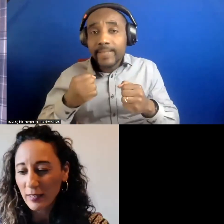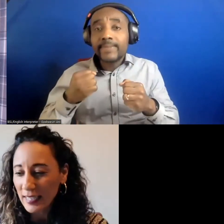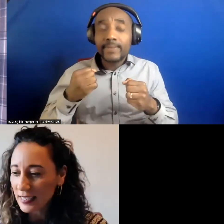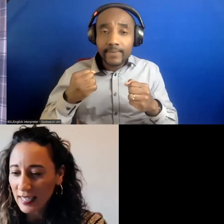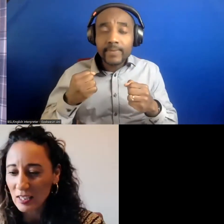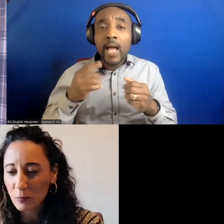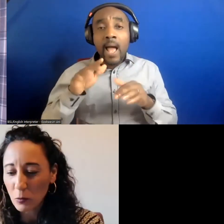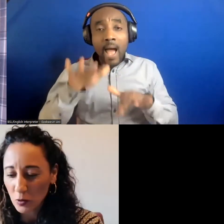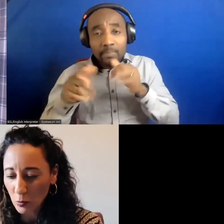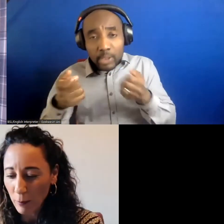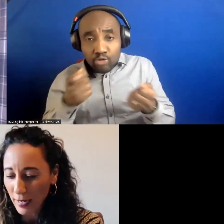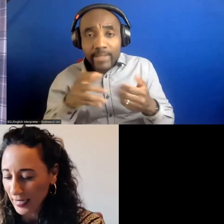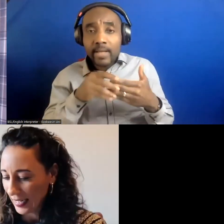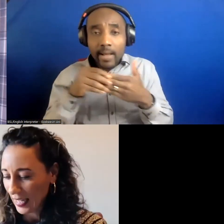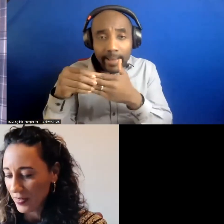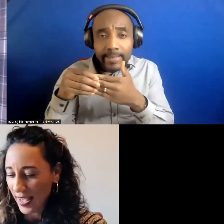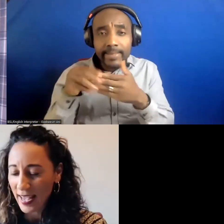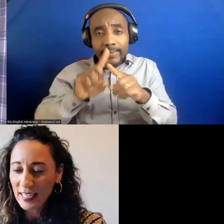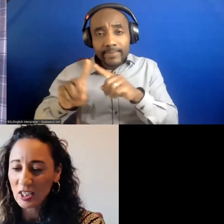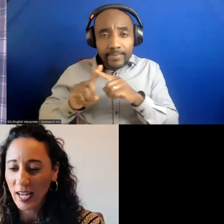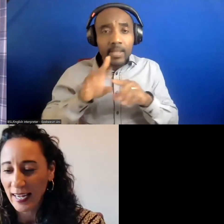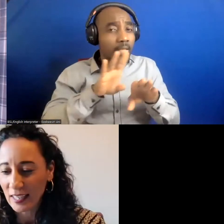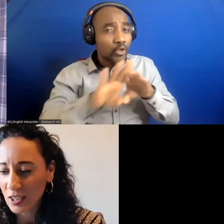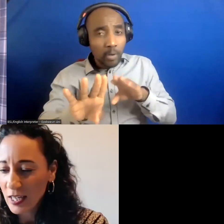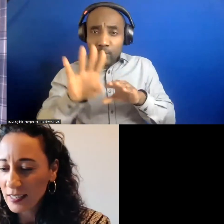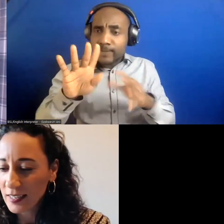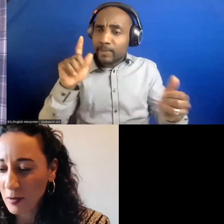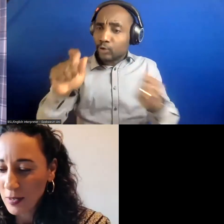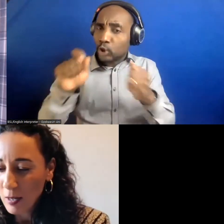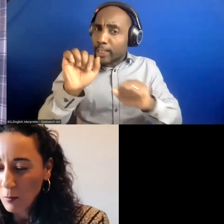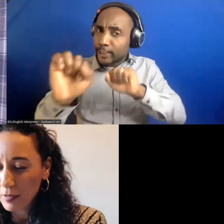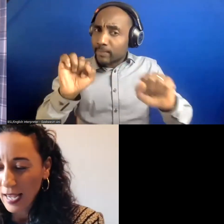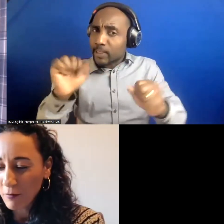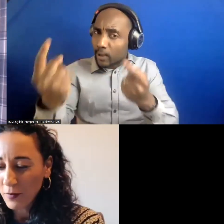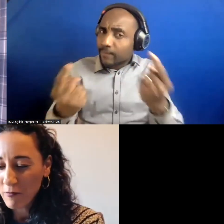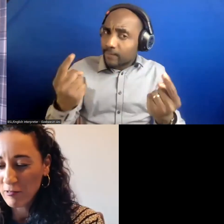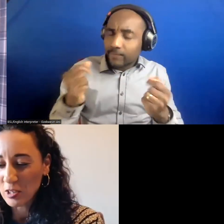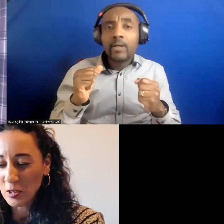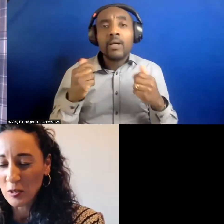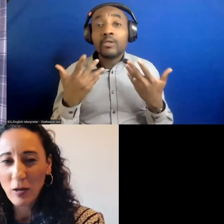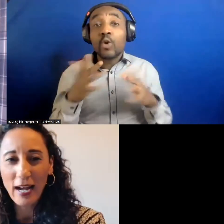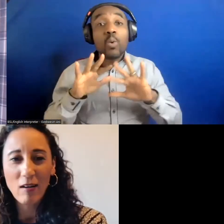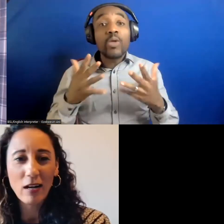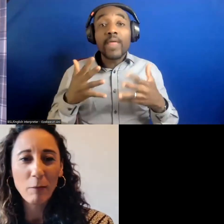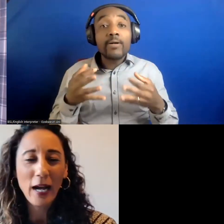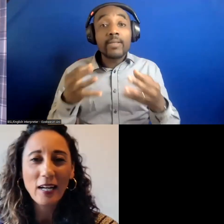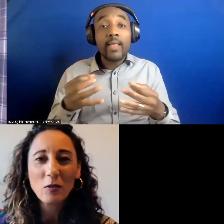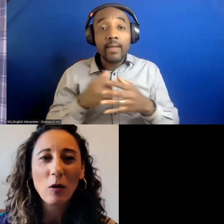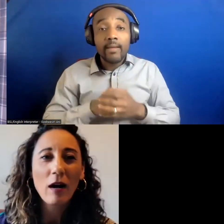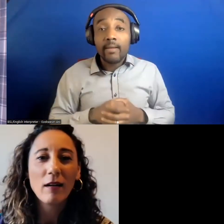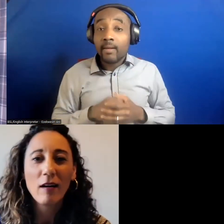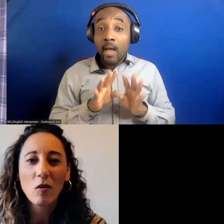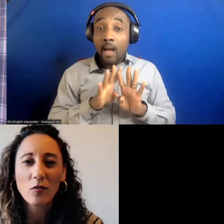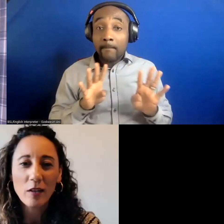of leaders in sport who are making their change. So without further ado, our